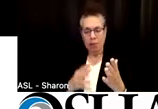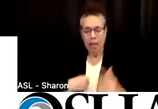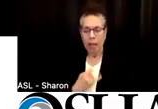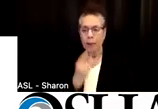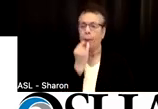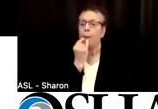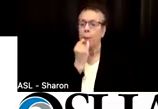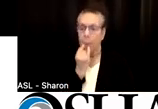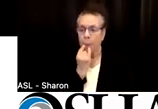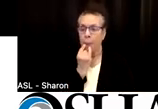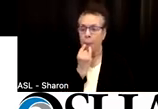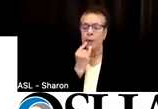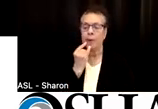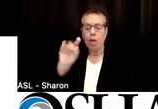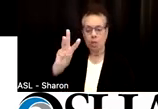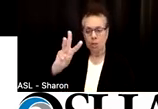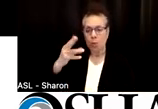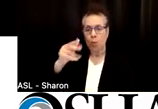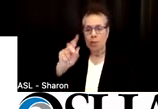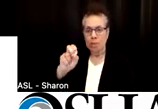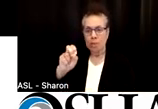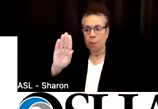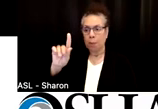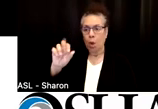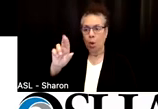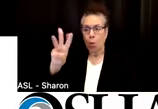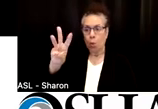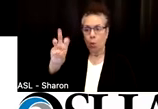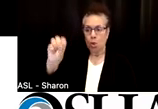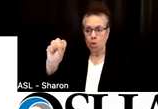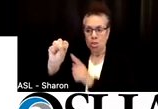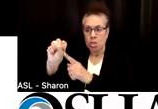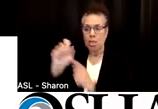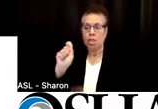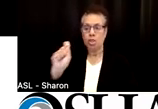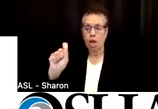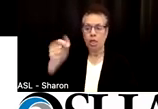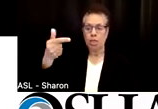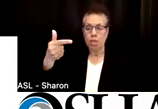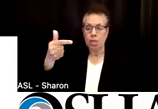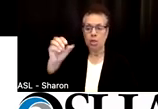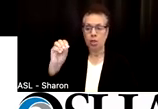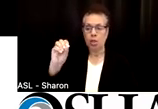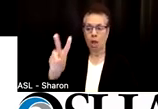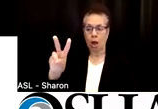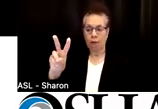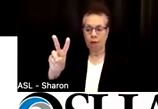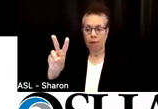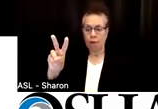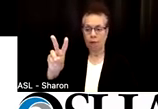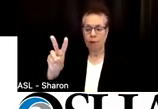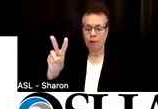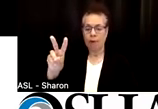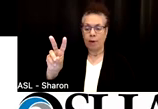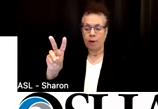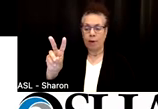whistleblowers, that's whistleblowers with an S.gov. That is OSHA's whistleblower